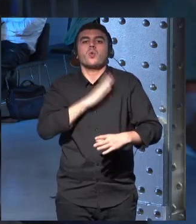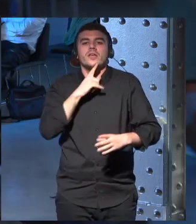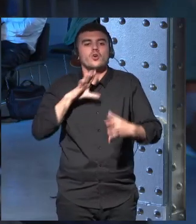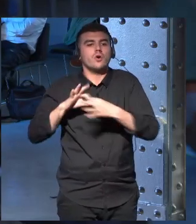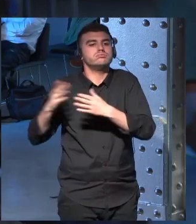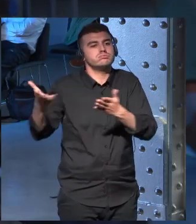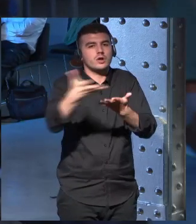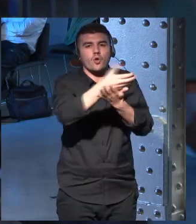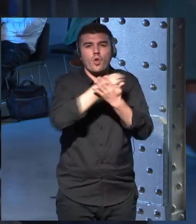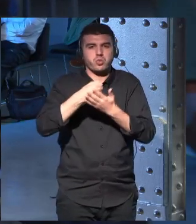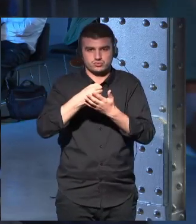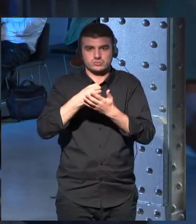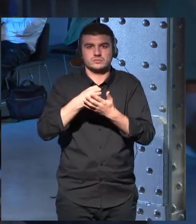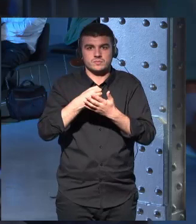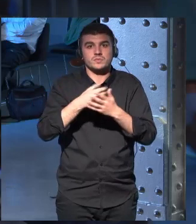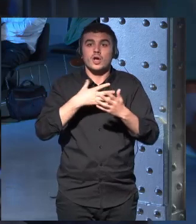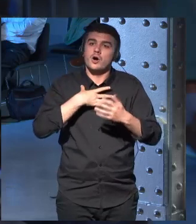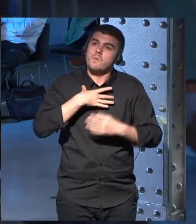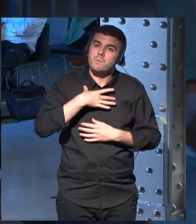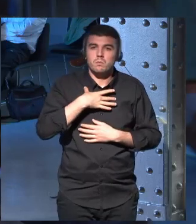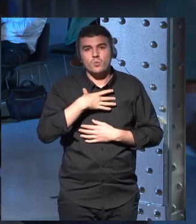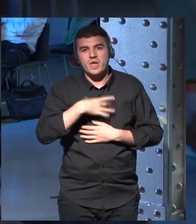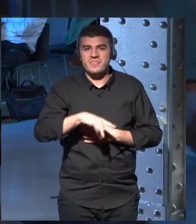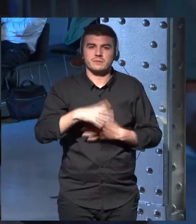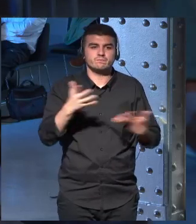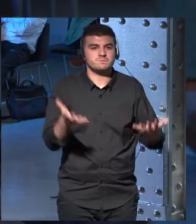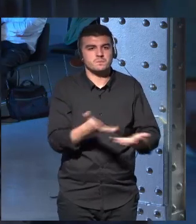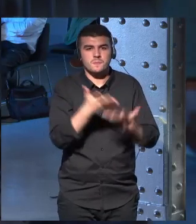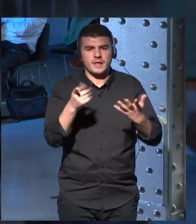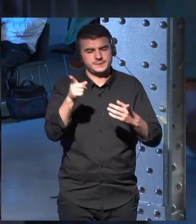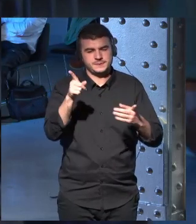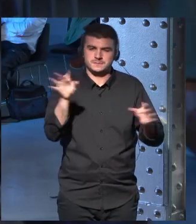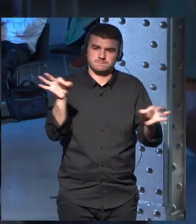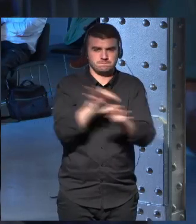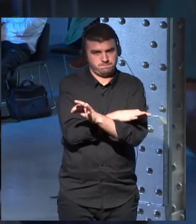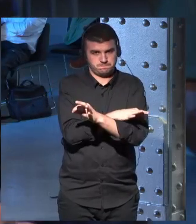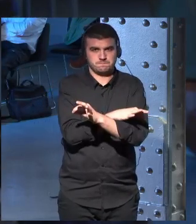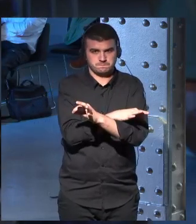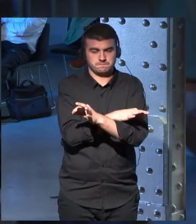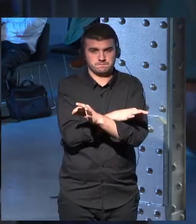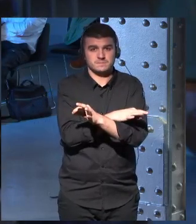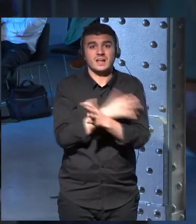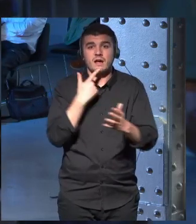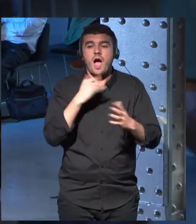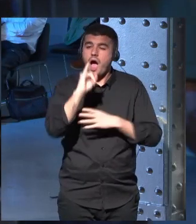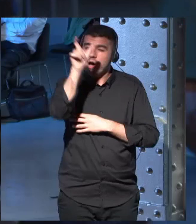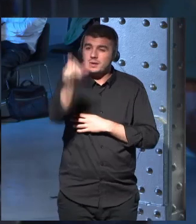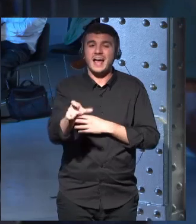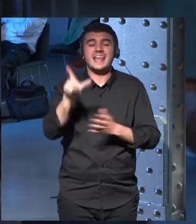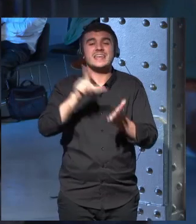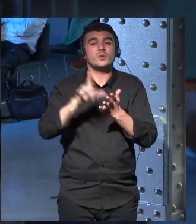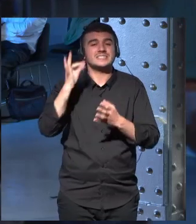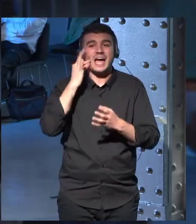Polish-born linguist named Anna Wierzbicka, who has devoted several books to